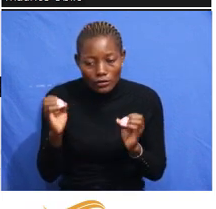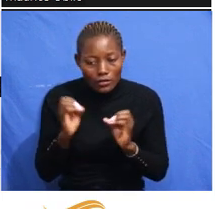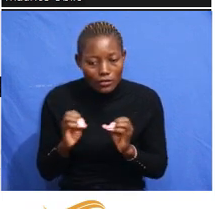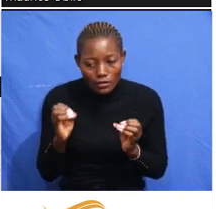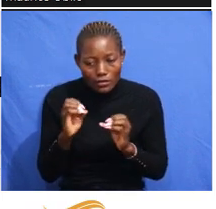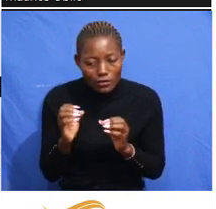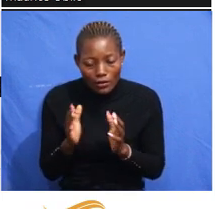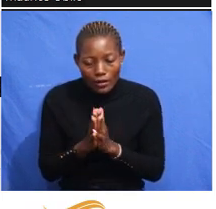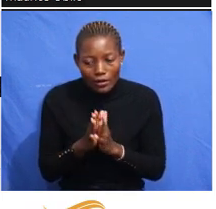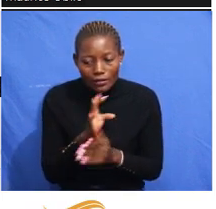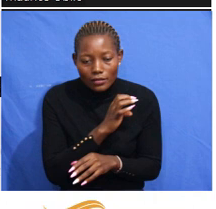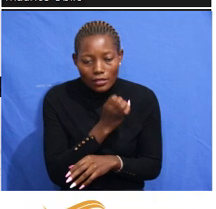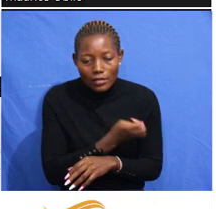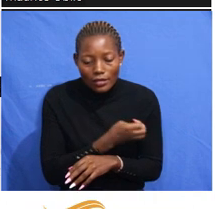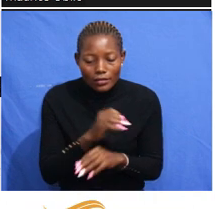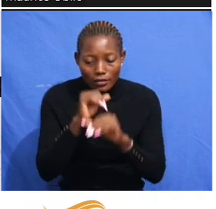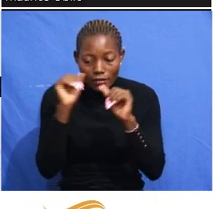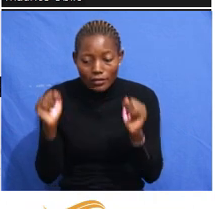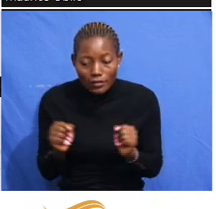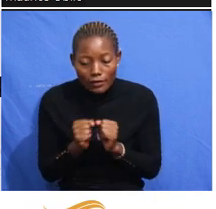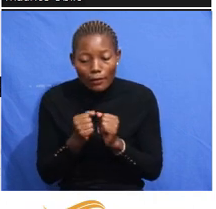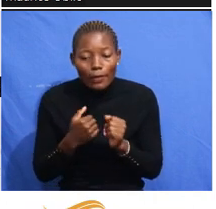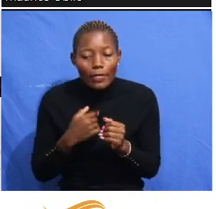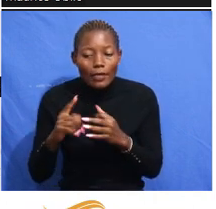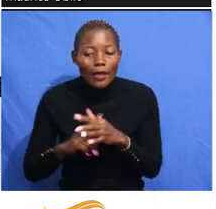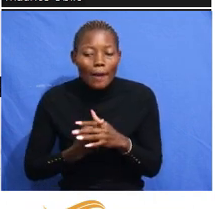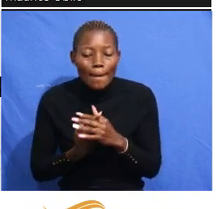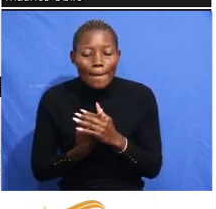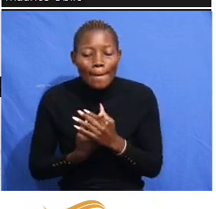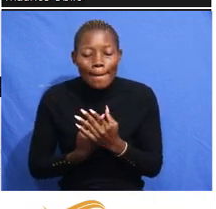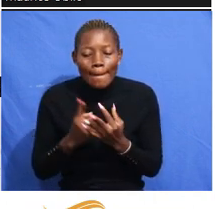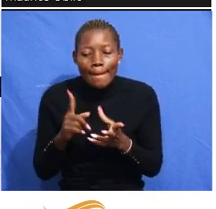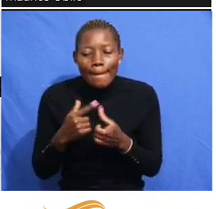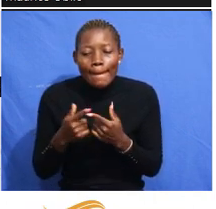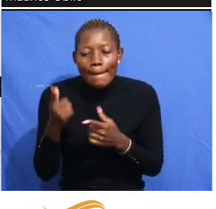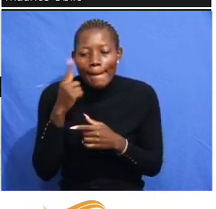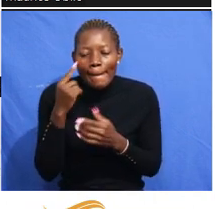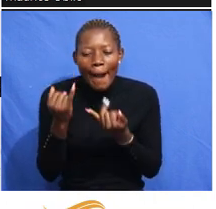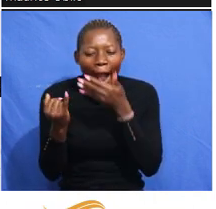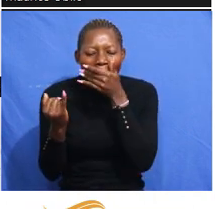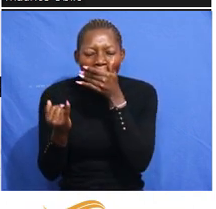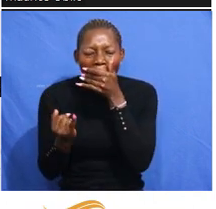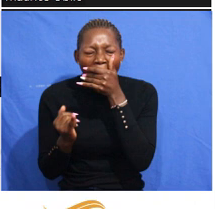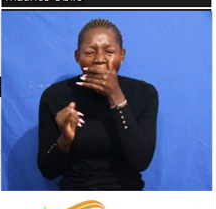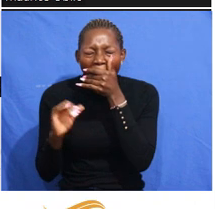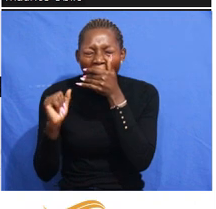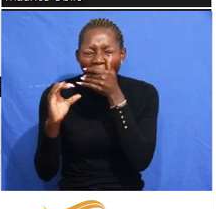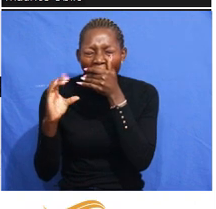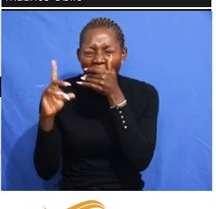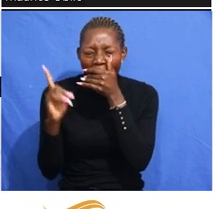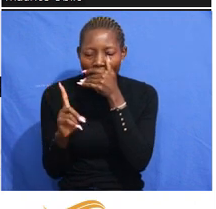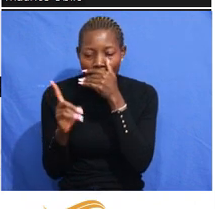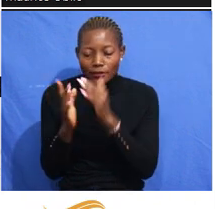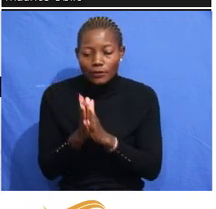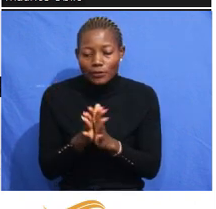the energy producing system has started, and you will find that now pyruvic acid is being converted into lactic acid